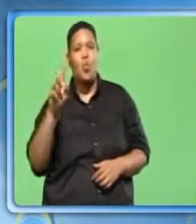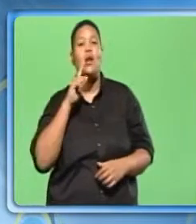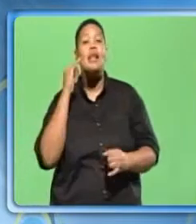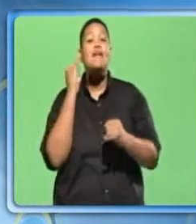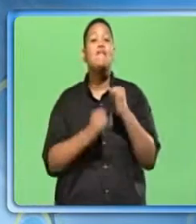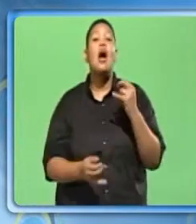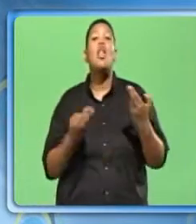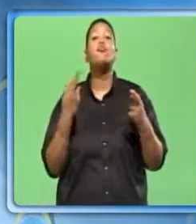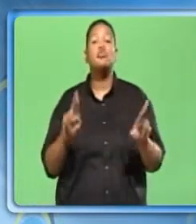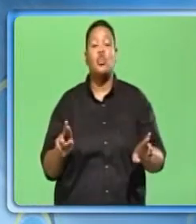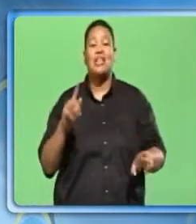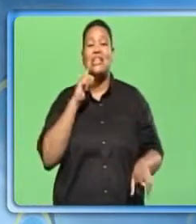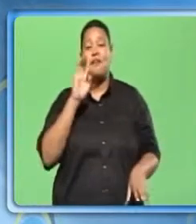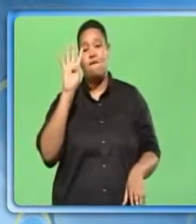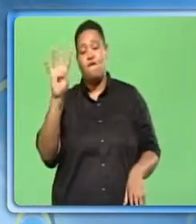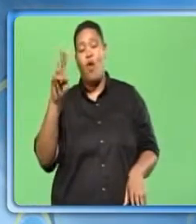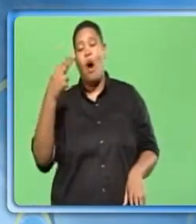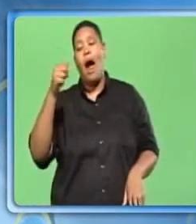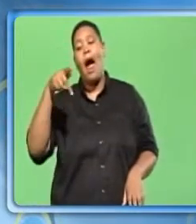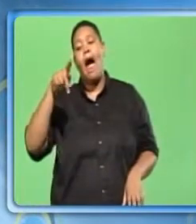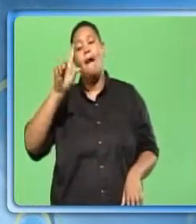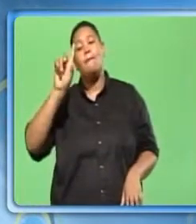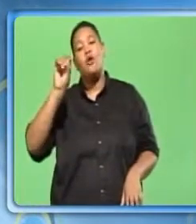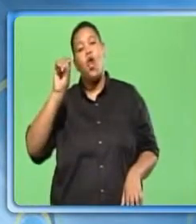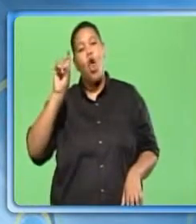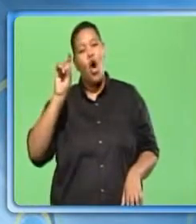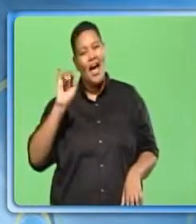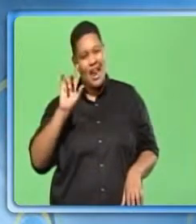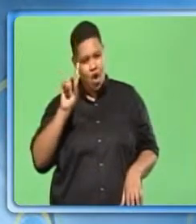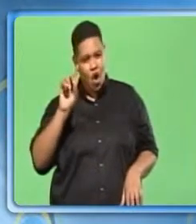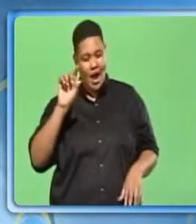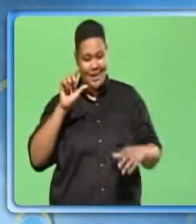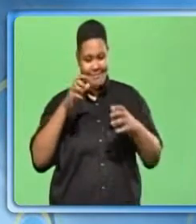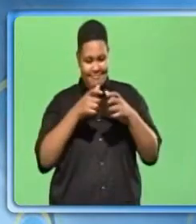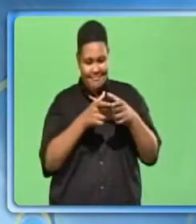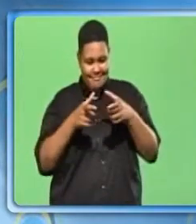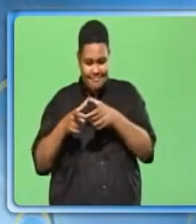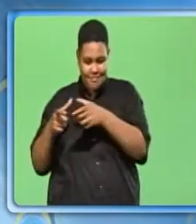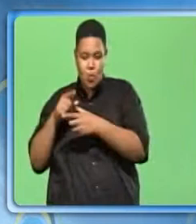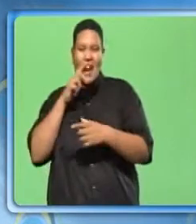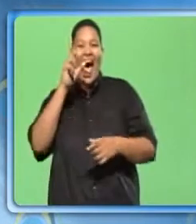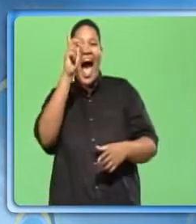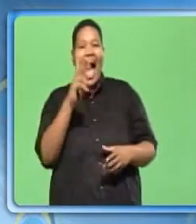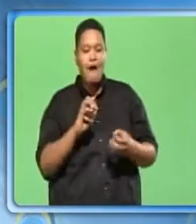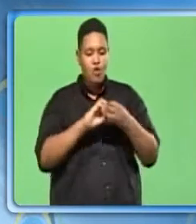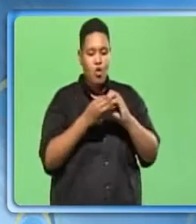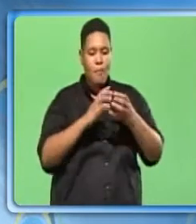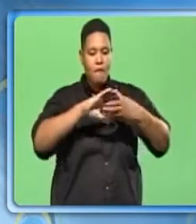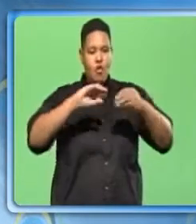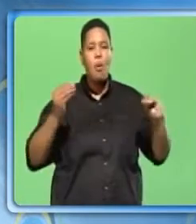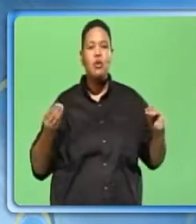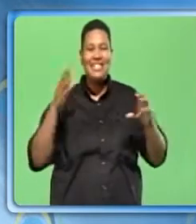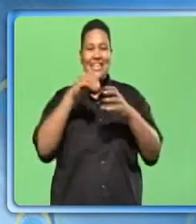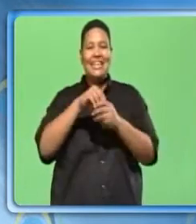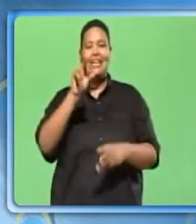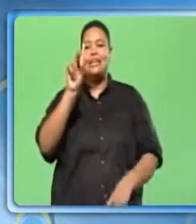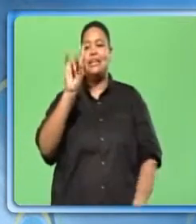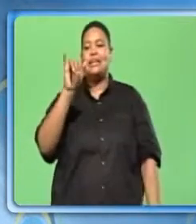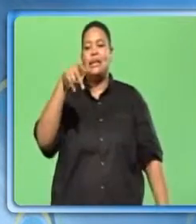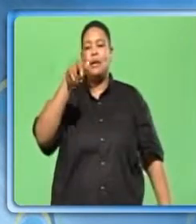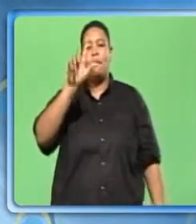4 haploid gametes, each with half the number of chromosomes present in the diploid cells.